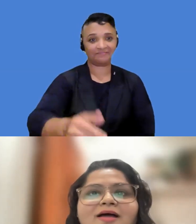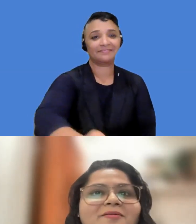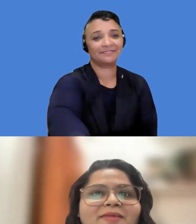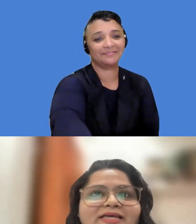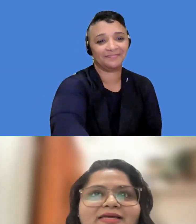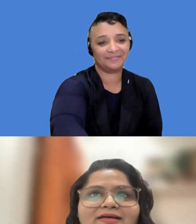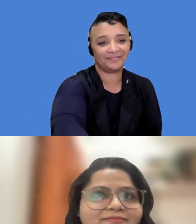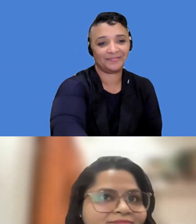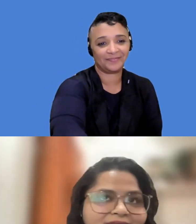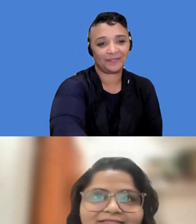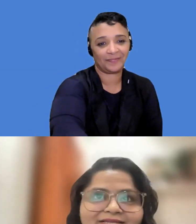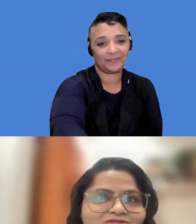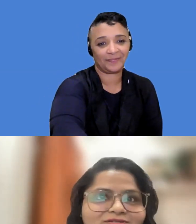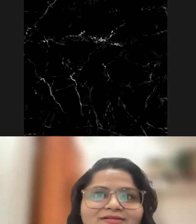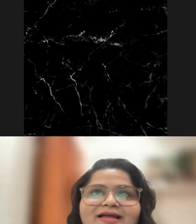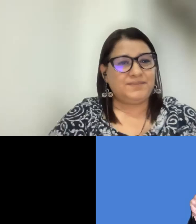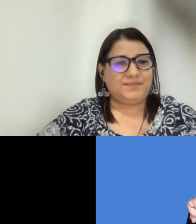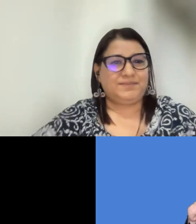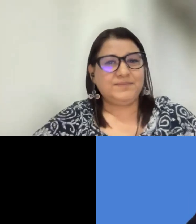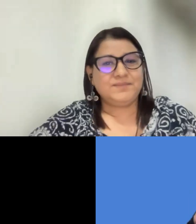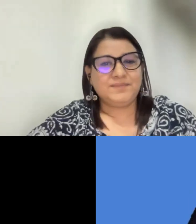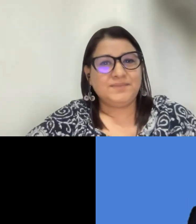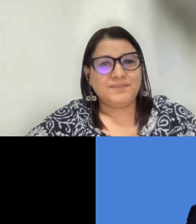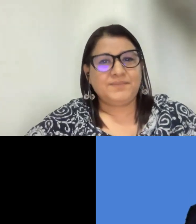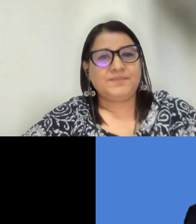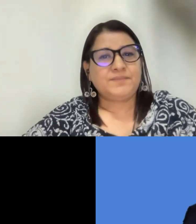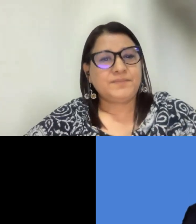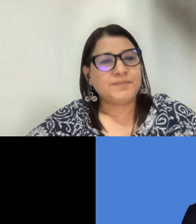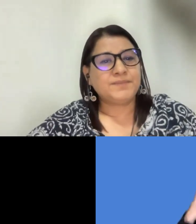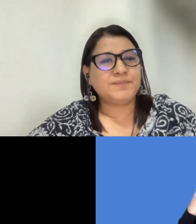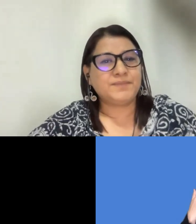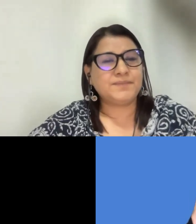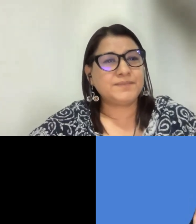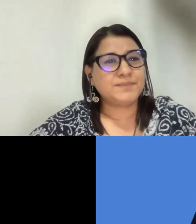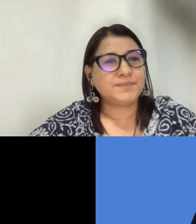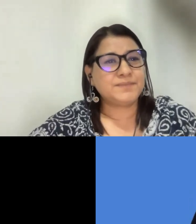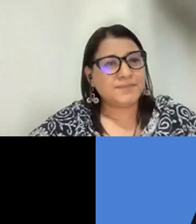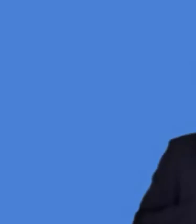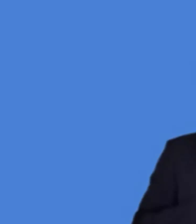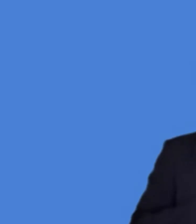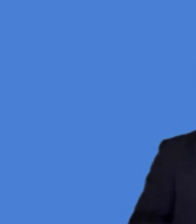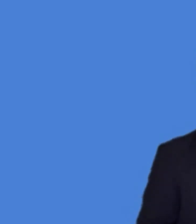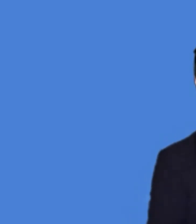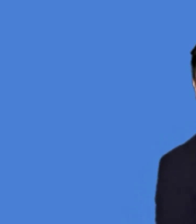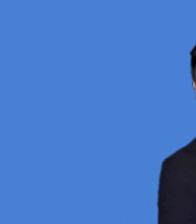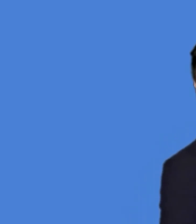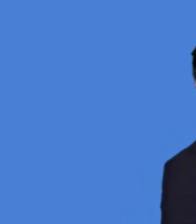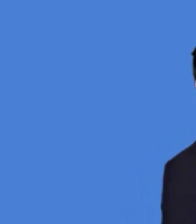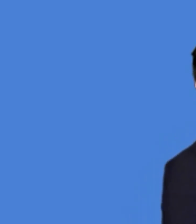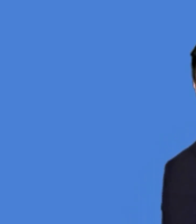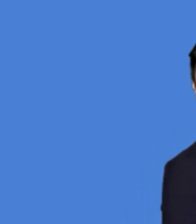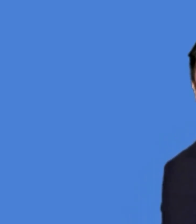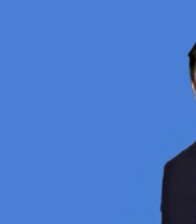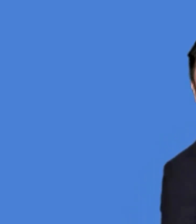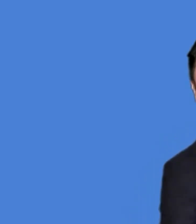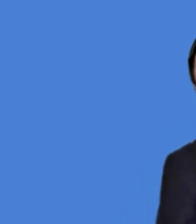so many essential, sorry, so many essential